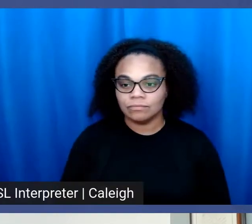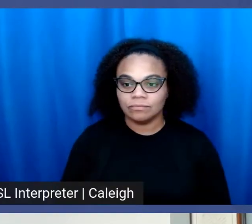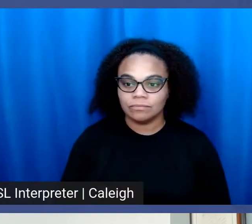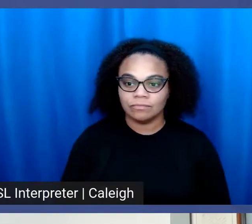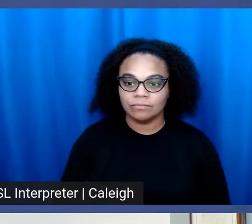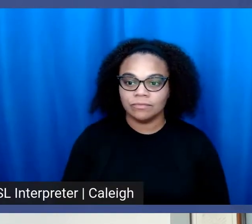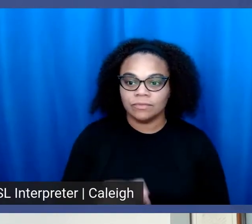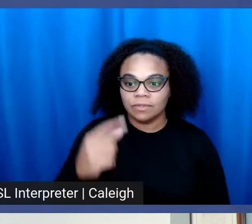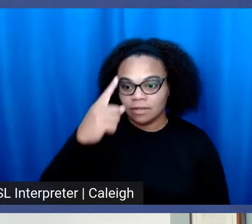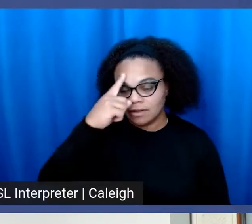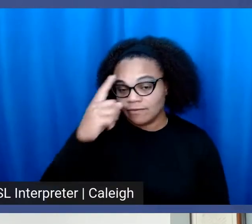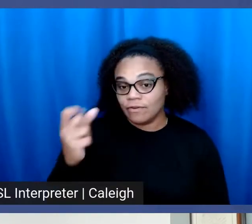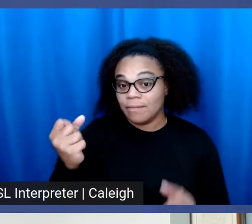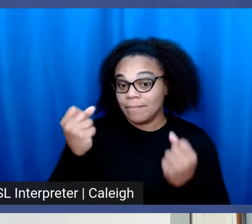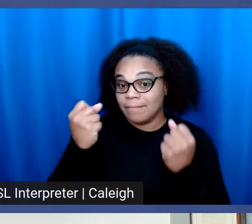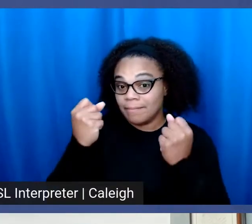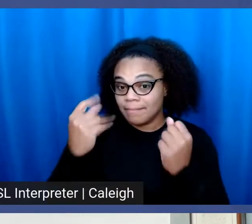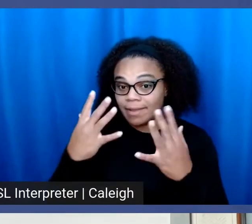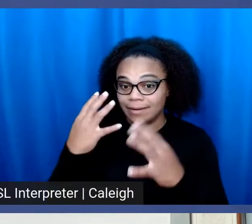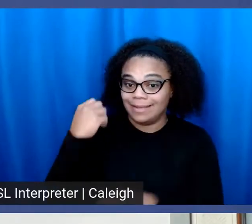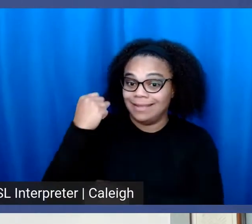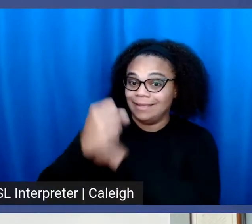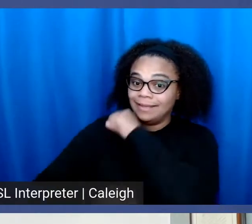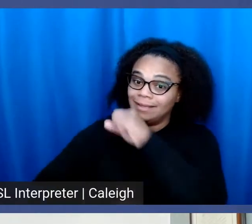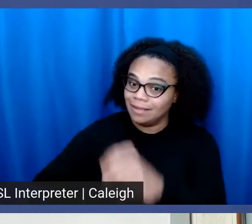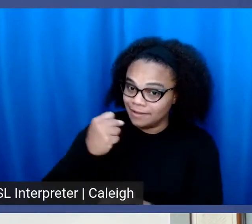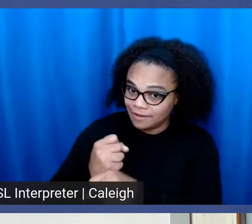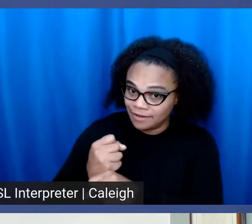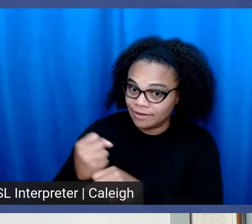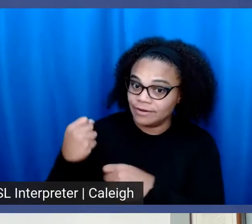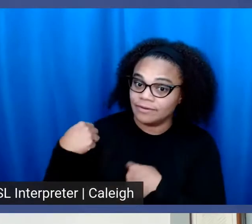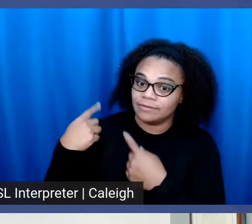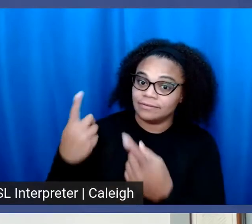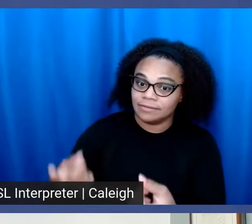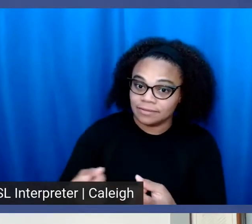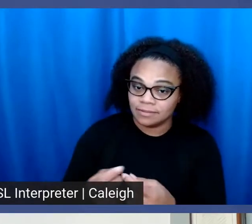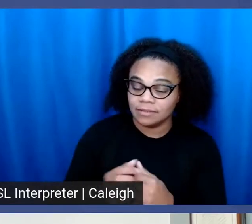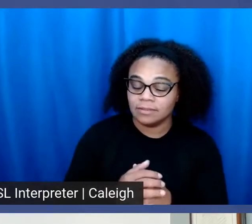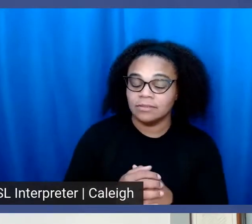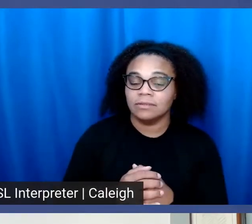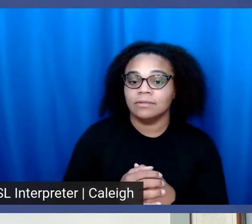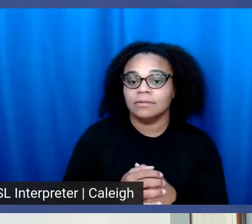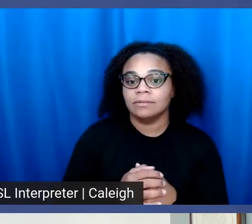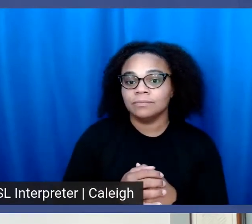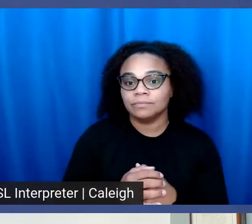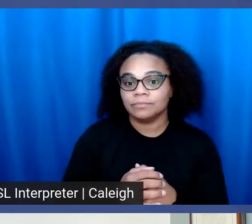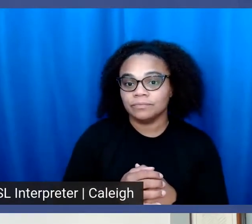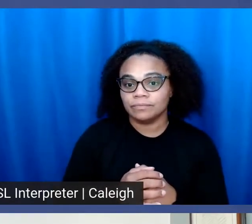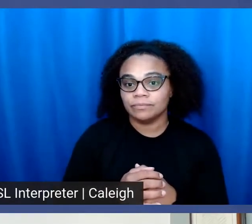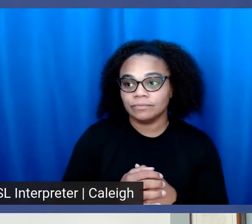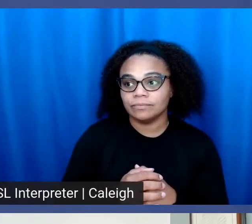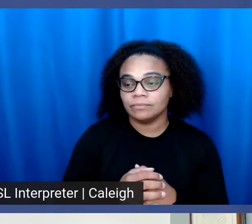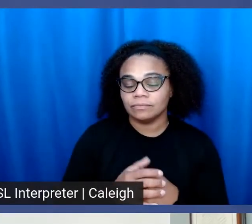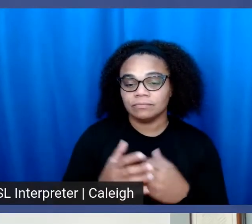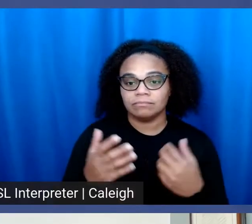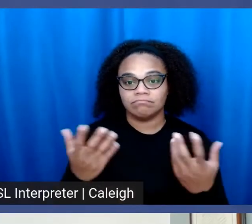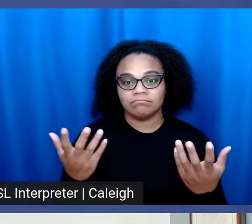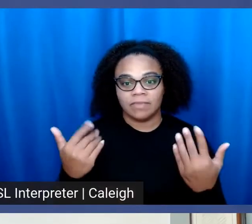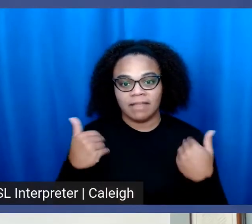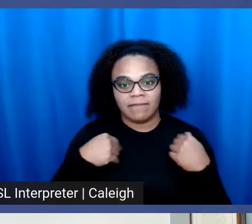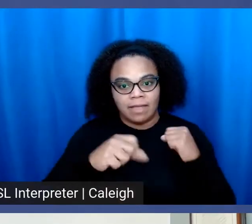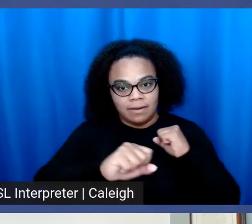for several years, there's been a determined campaign to get